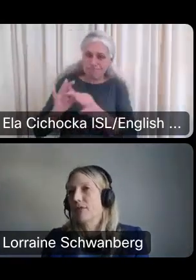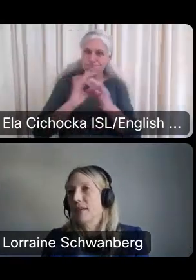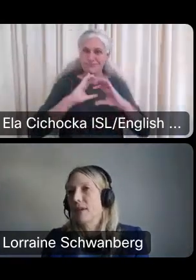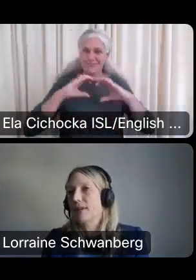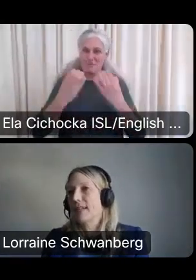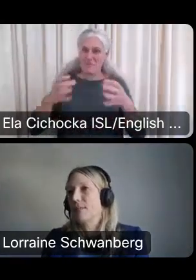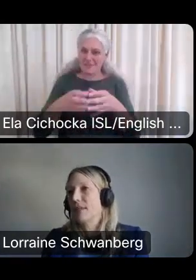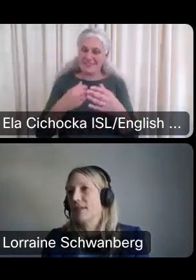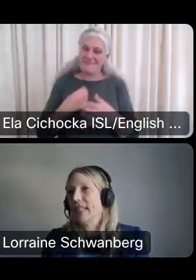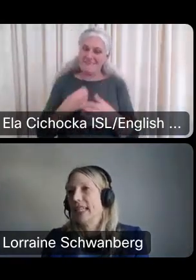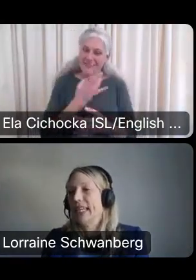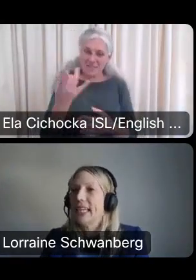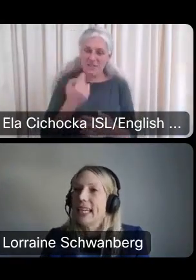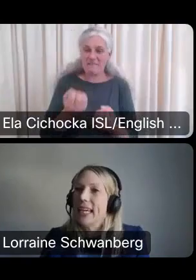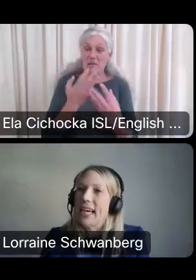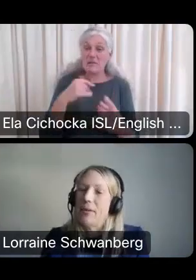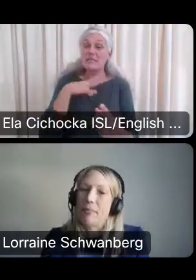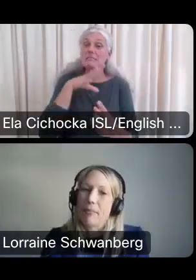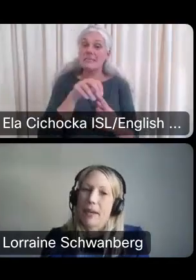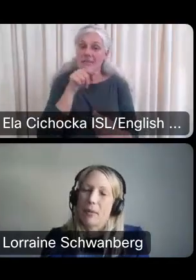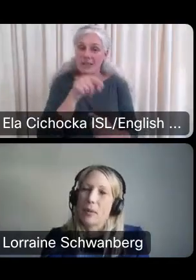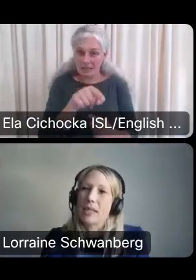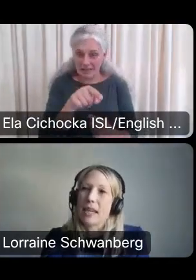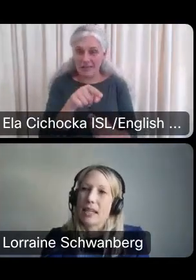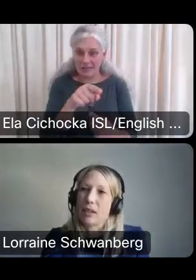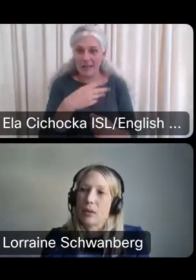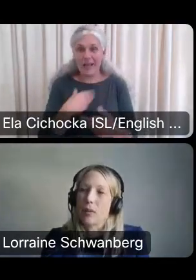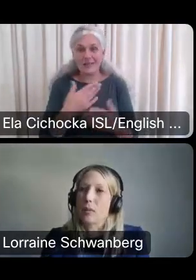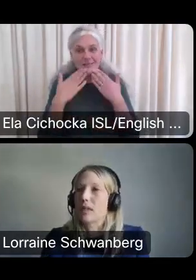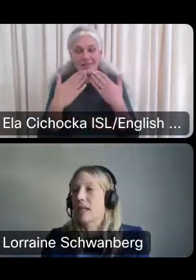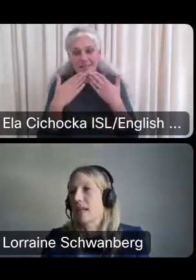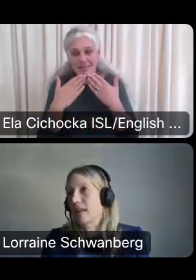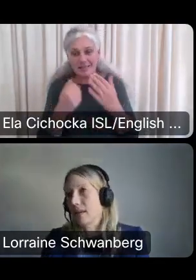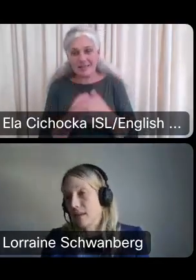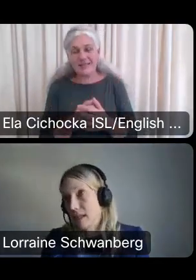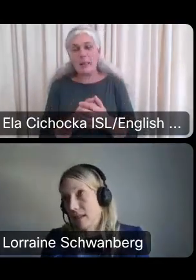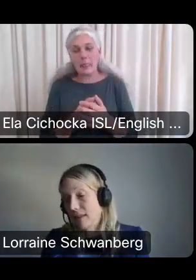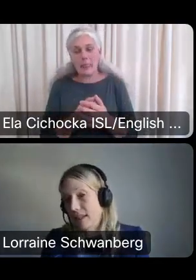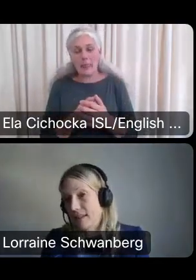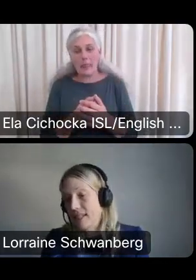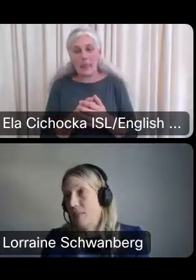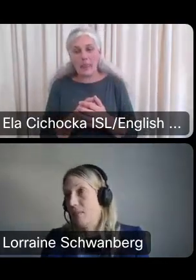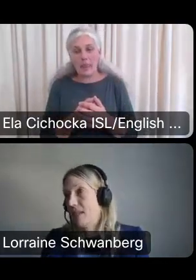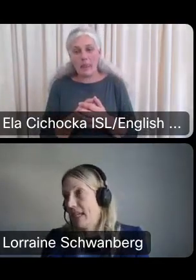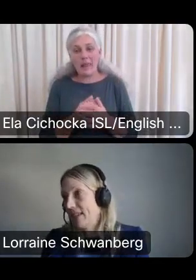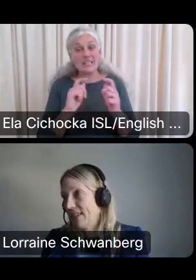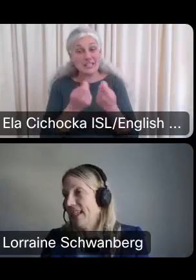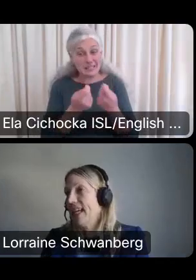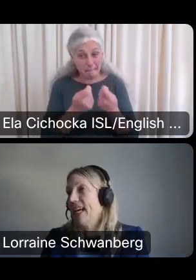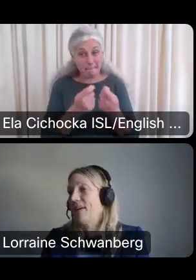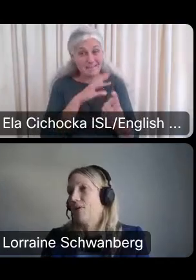you for feedback on that specifically. And we want to thank you. I want to thank the team in